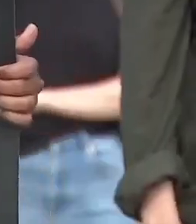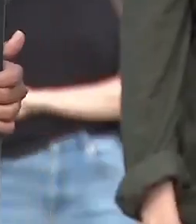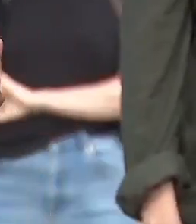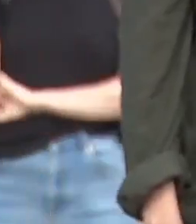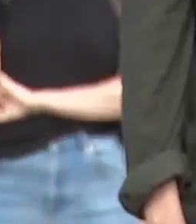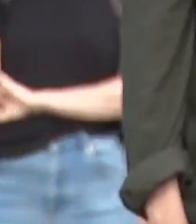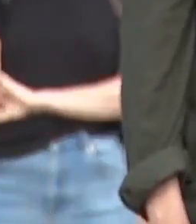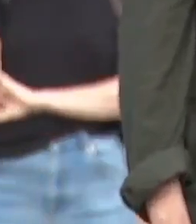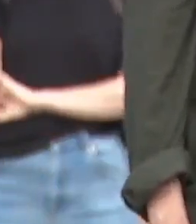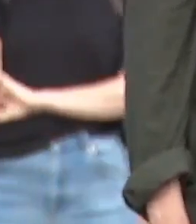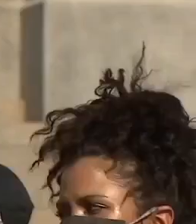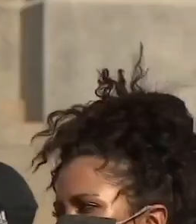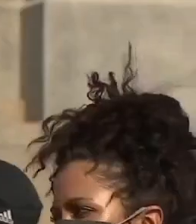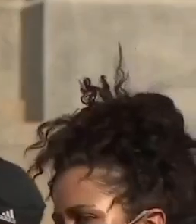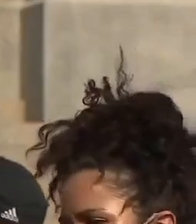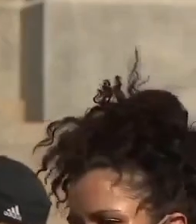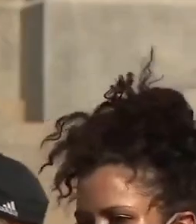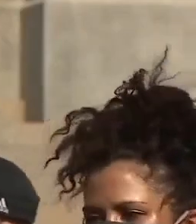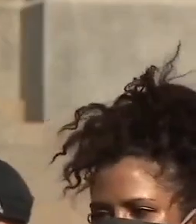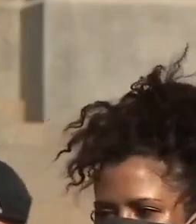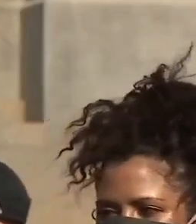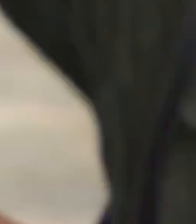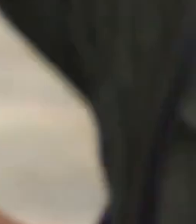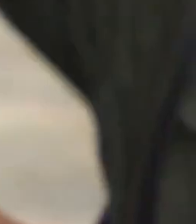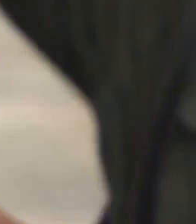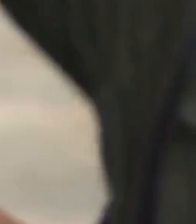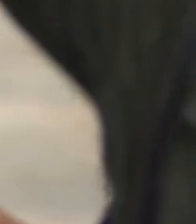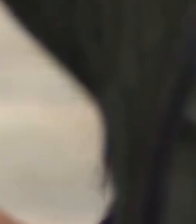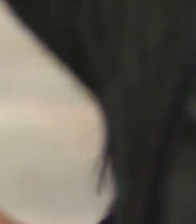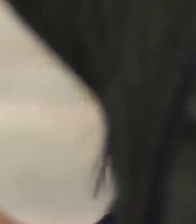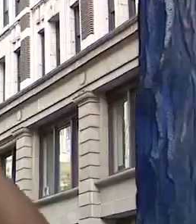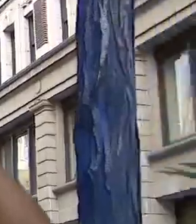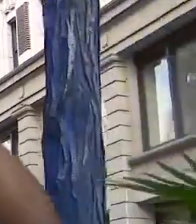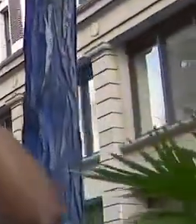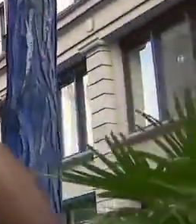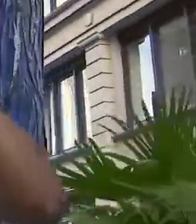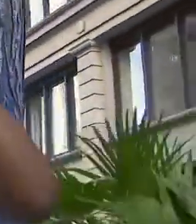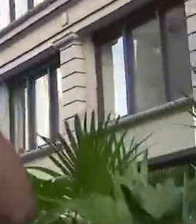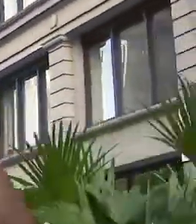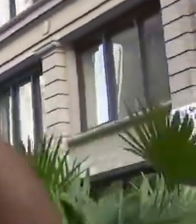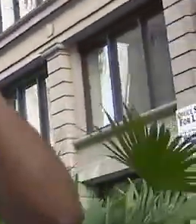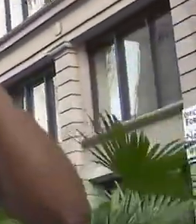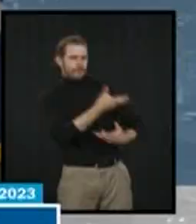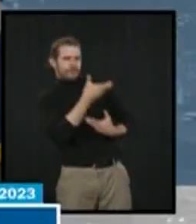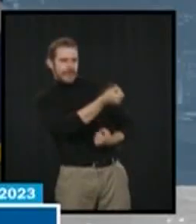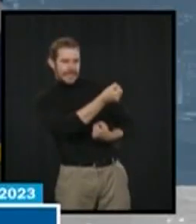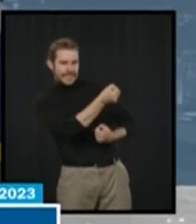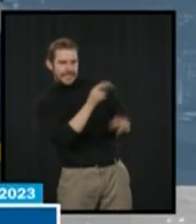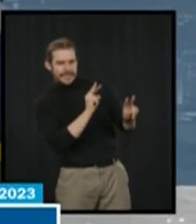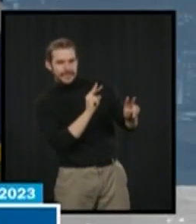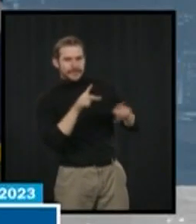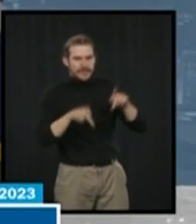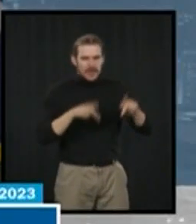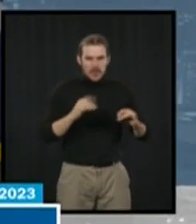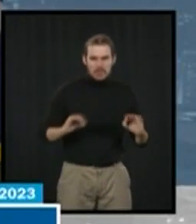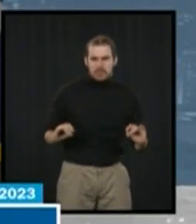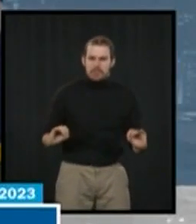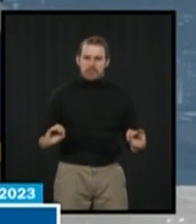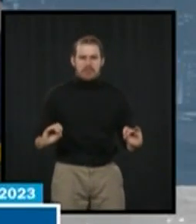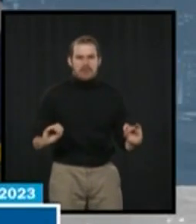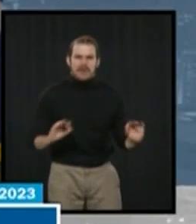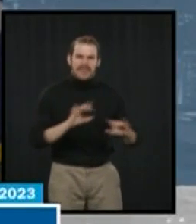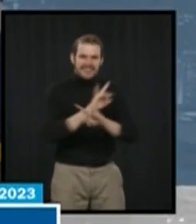current challenges and political struggles, encouraging residents to be active participants in our democracy. When attacks on